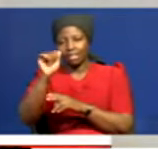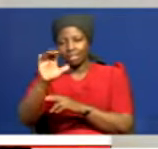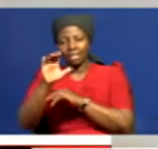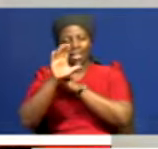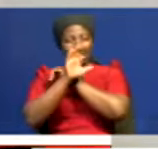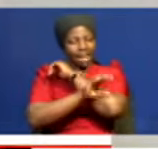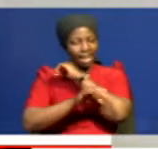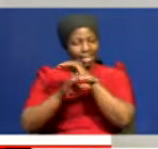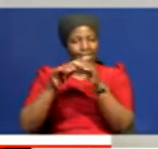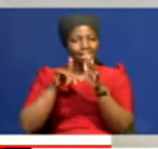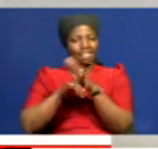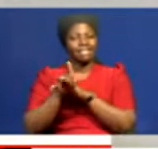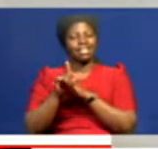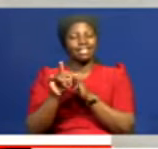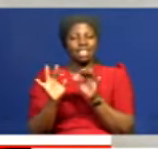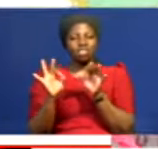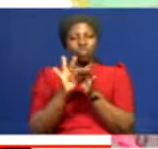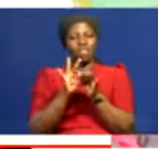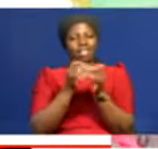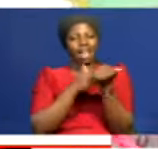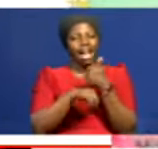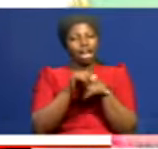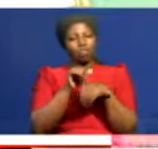joint venture in future.